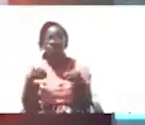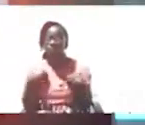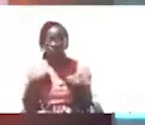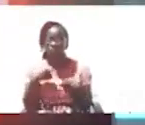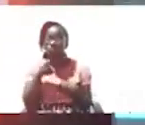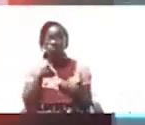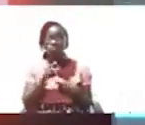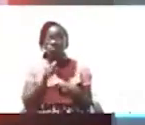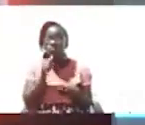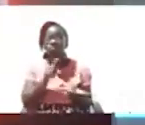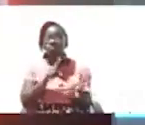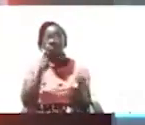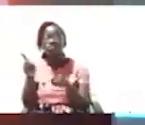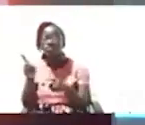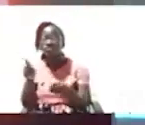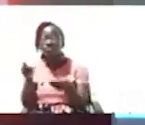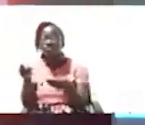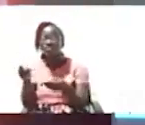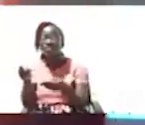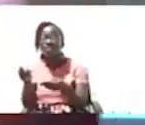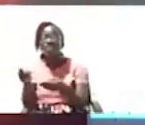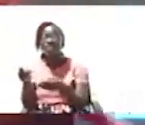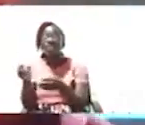you will not get to the cemetery.